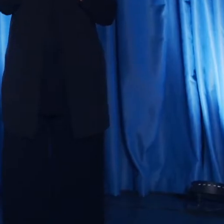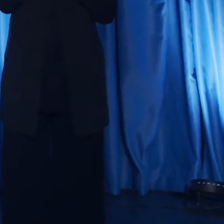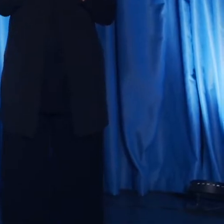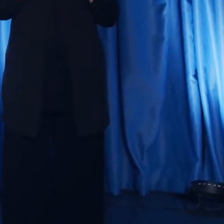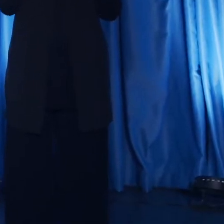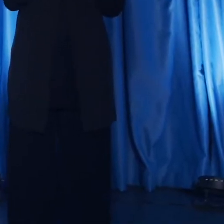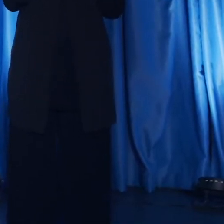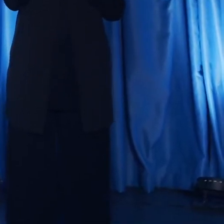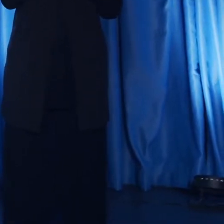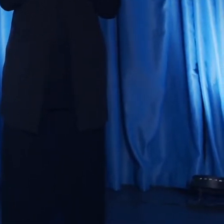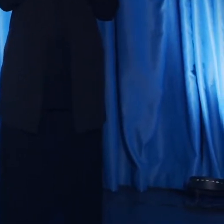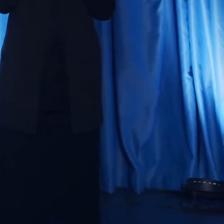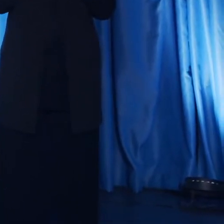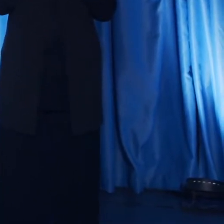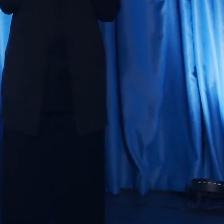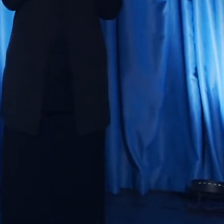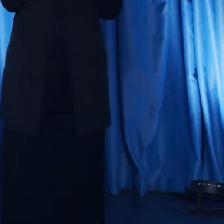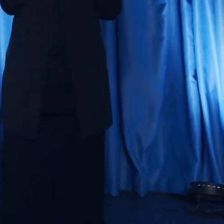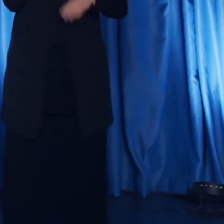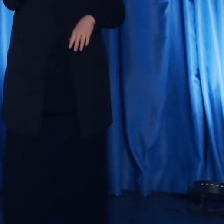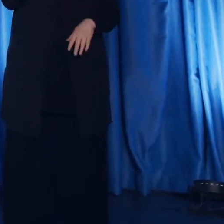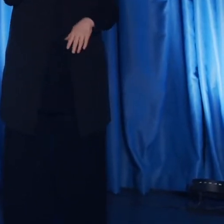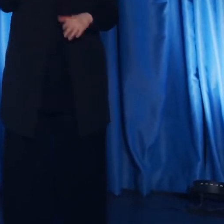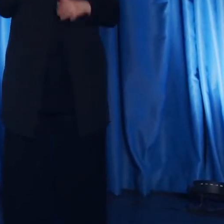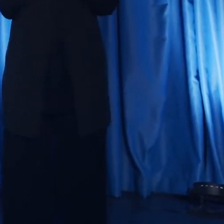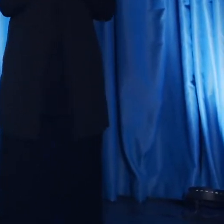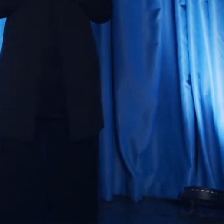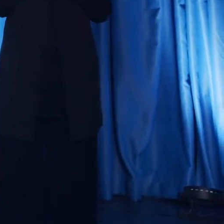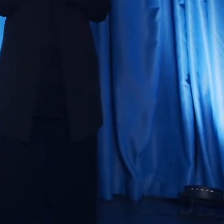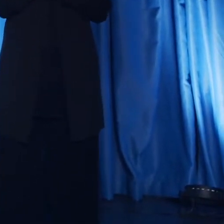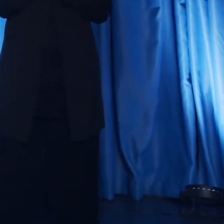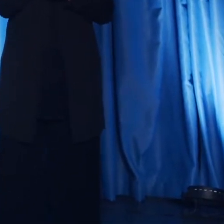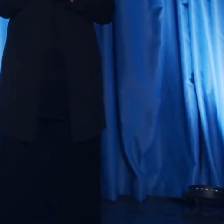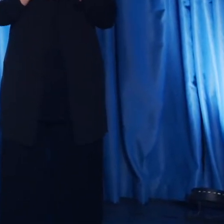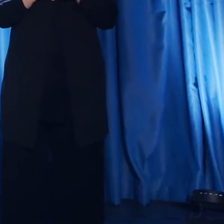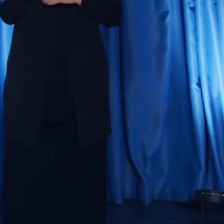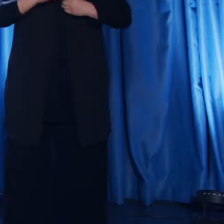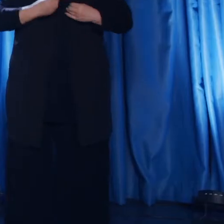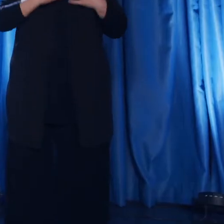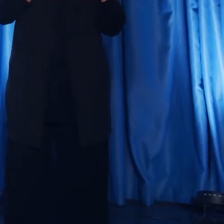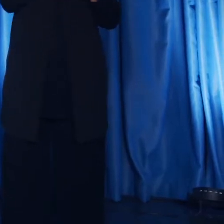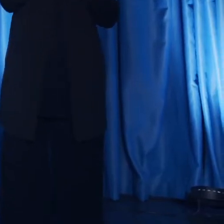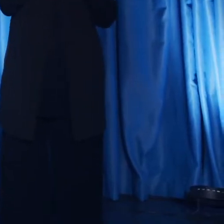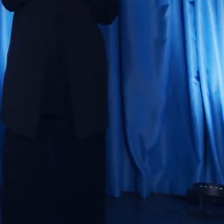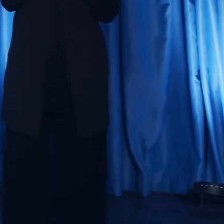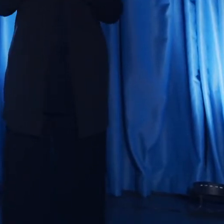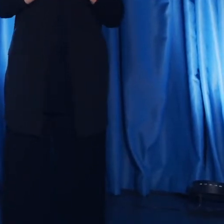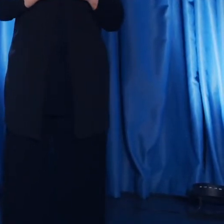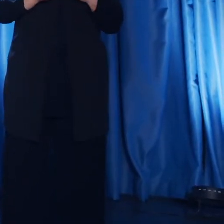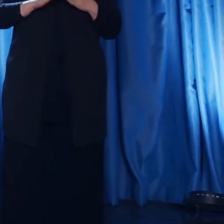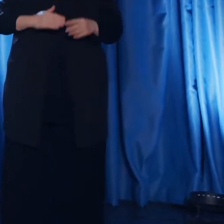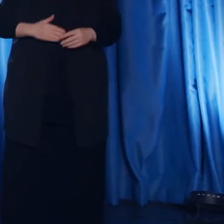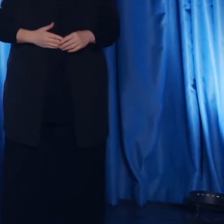Carl, for your collaborative work that has helped grow and inspire our whole community.